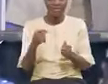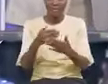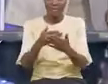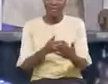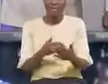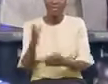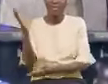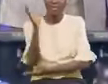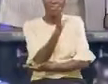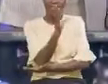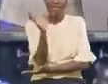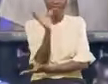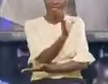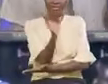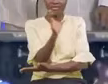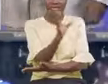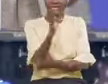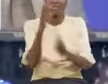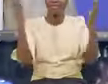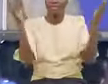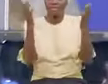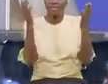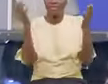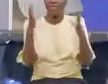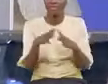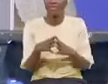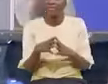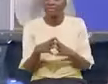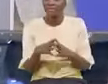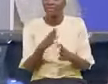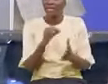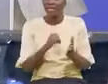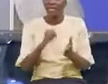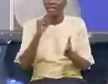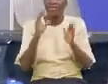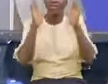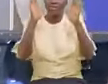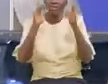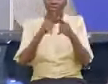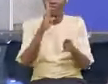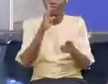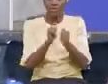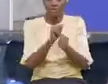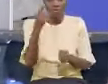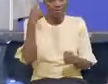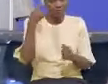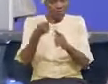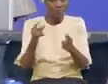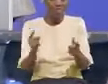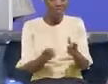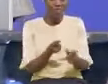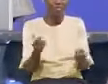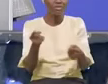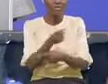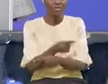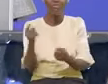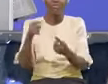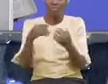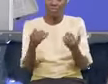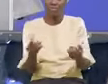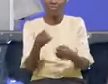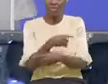Christmas celebration. Christmas be asanduwa. Miamia dumia to adonko. So